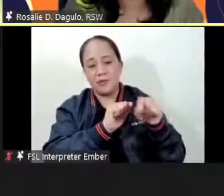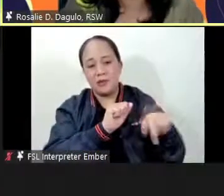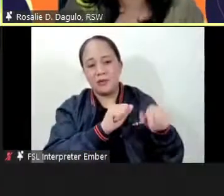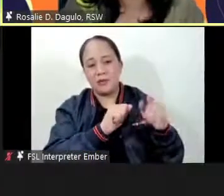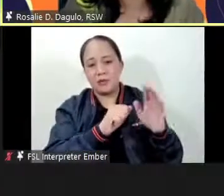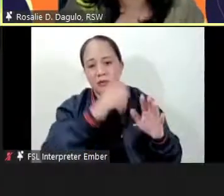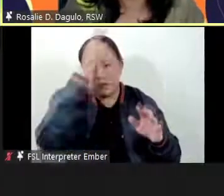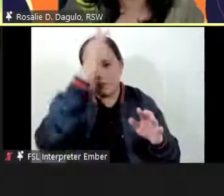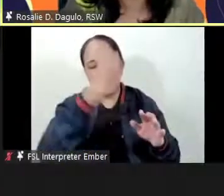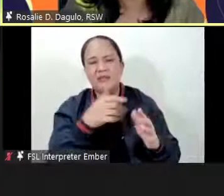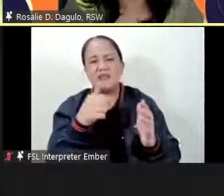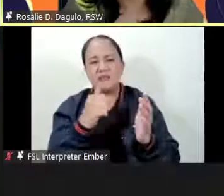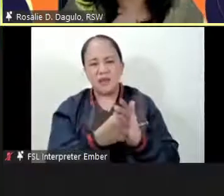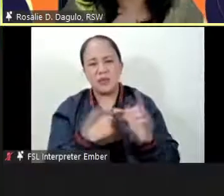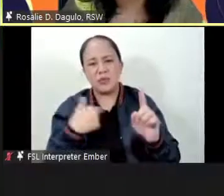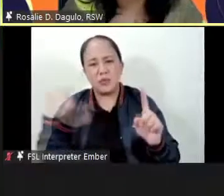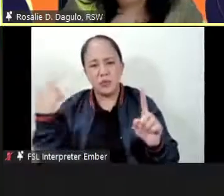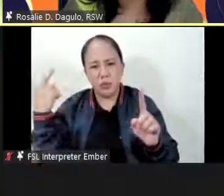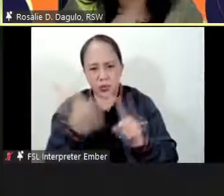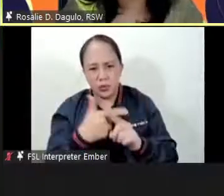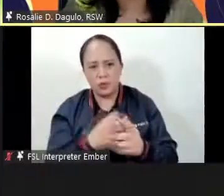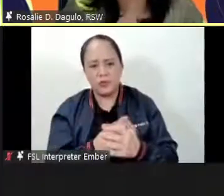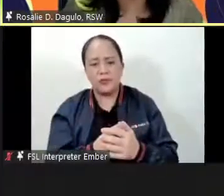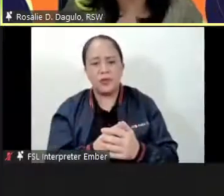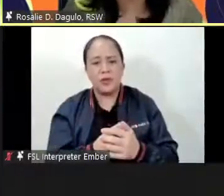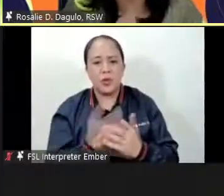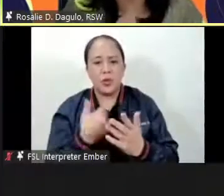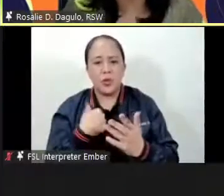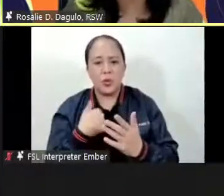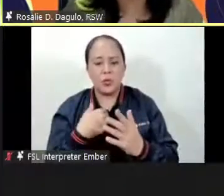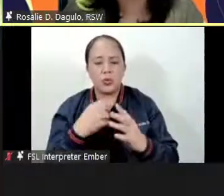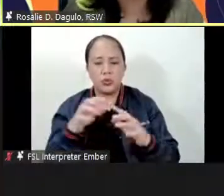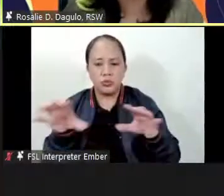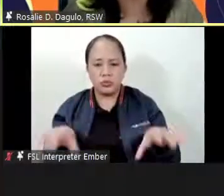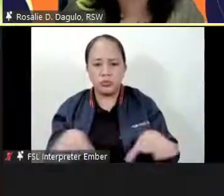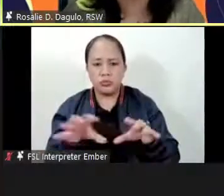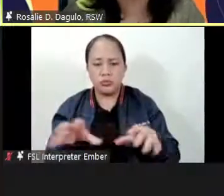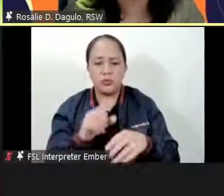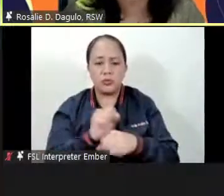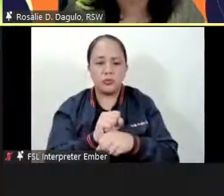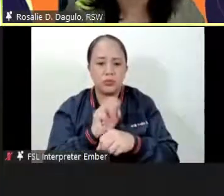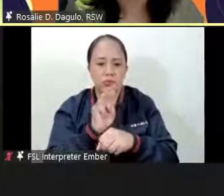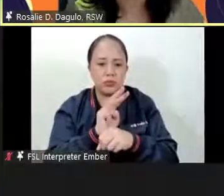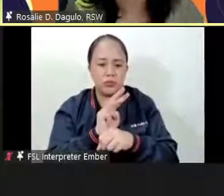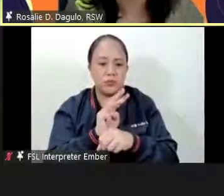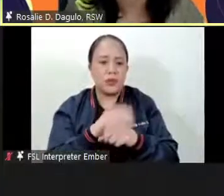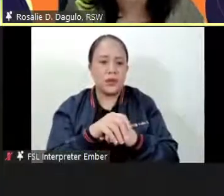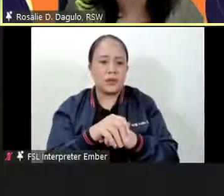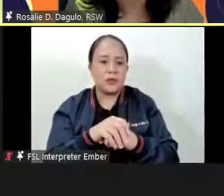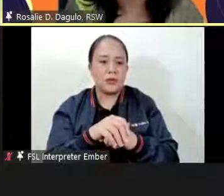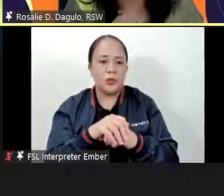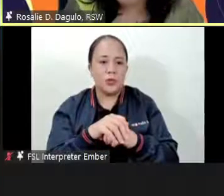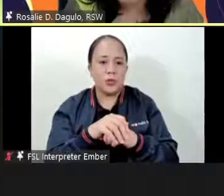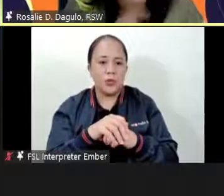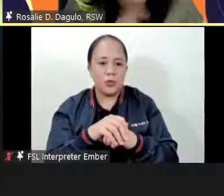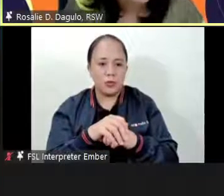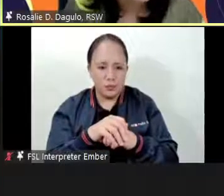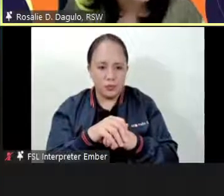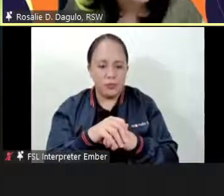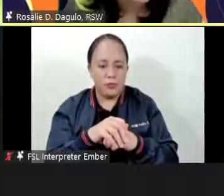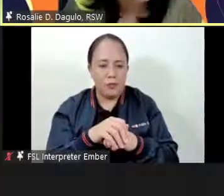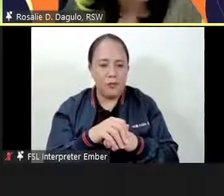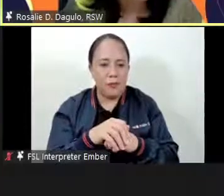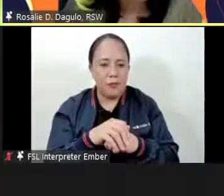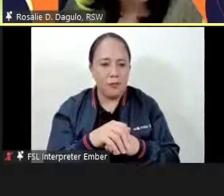priority permanence option in all actions of the social worker on the case of every child that is referred for